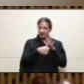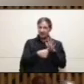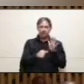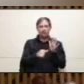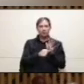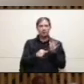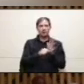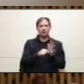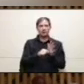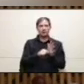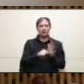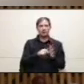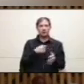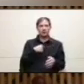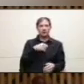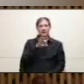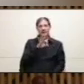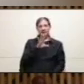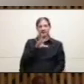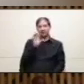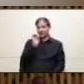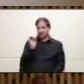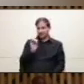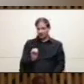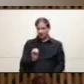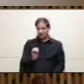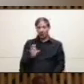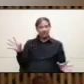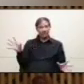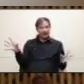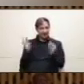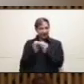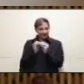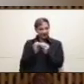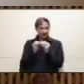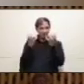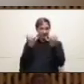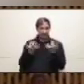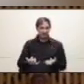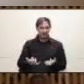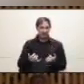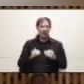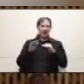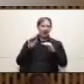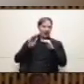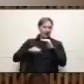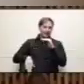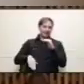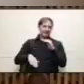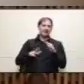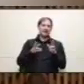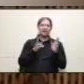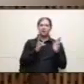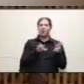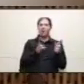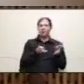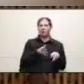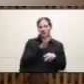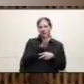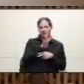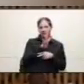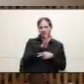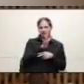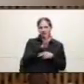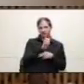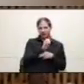We spend 35% of the entire budget of the municipality. It's less than even the norm which has been set for